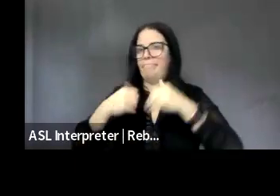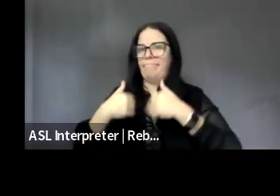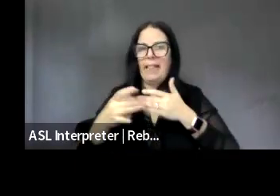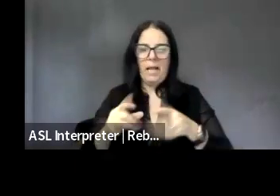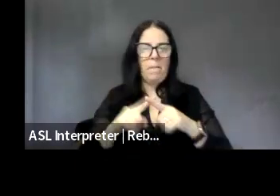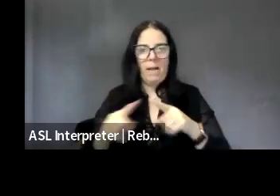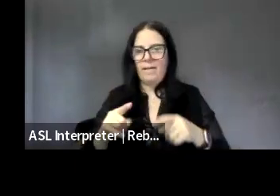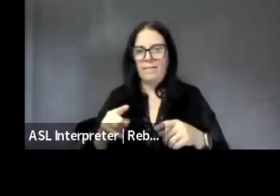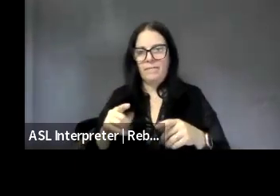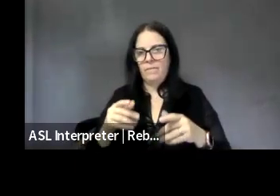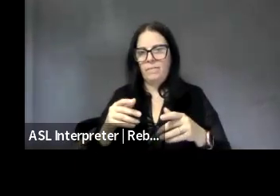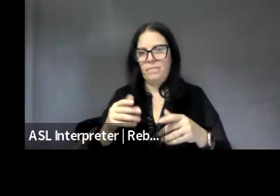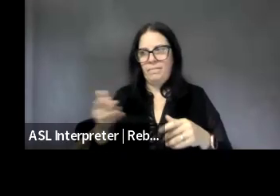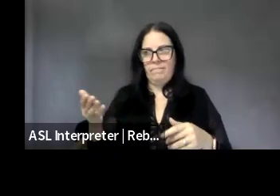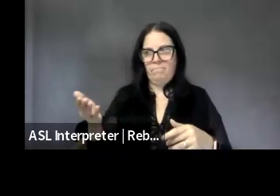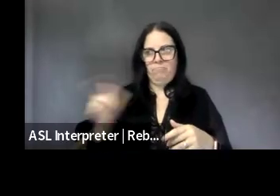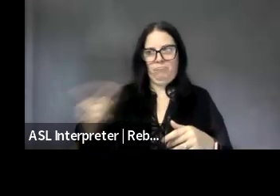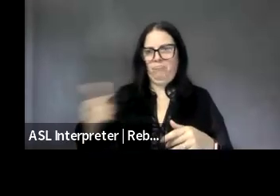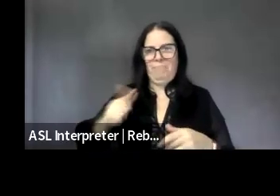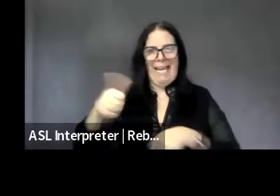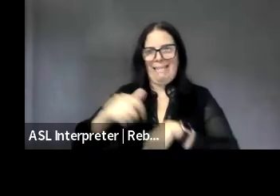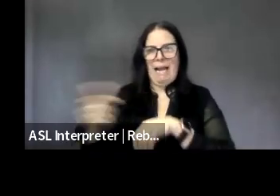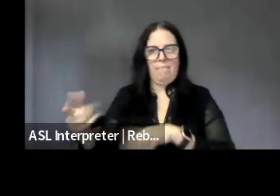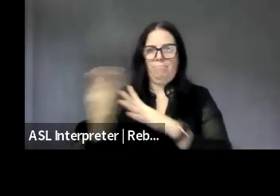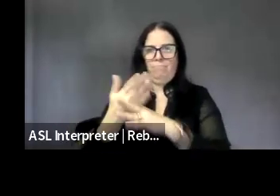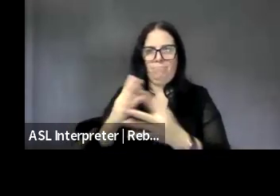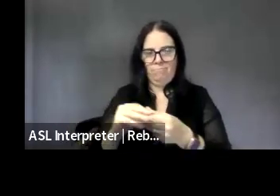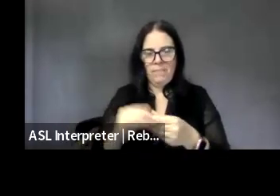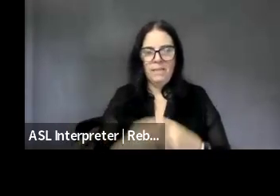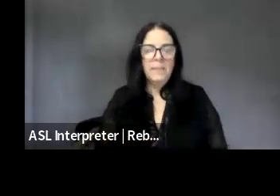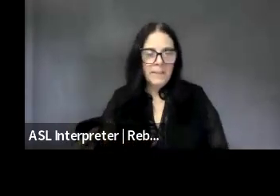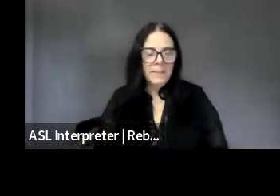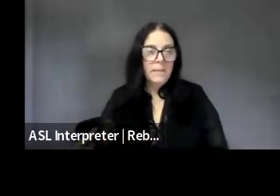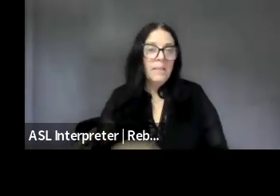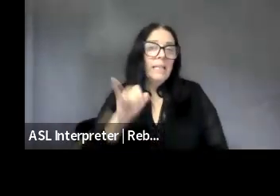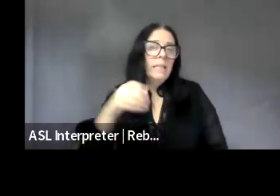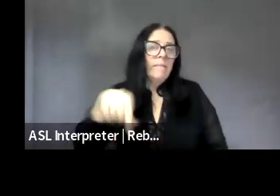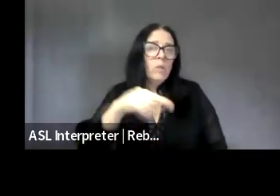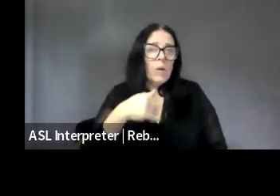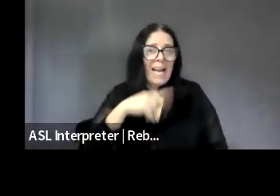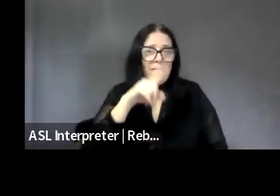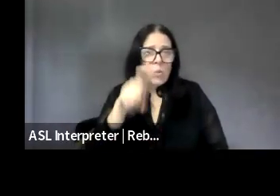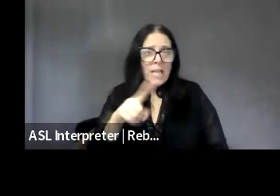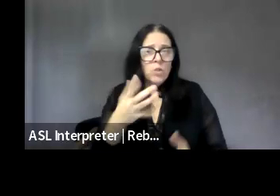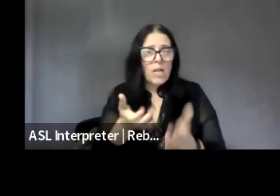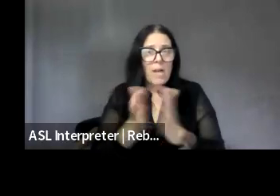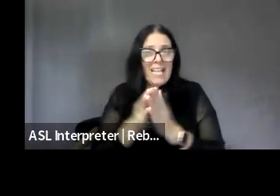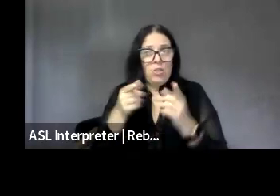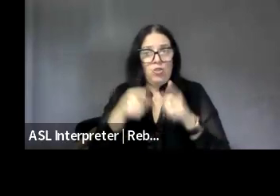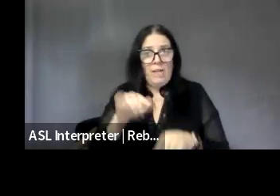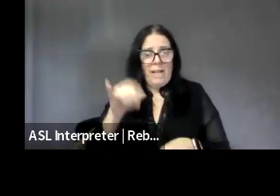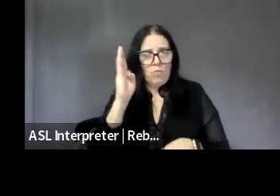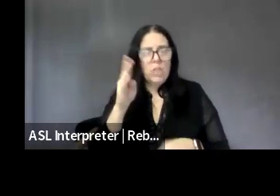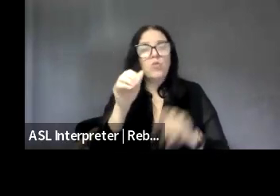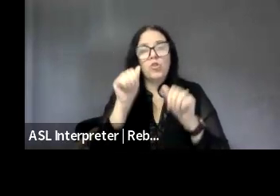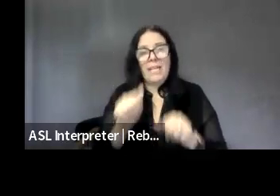open to you jumping in at any time. Now, if any of you have questions that you would like to ask during the presentation, you can put